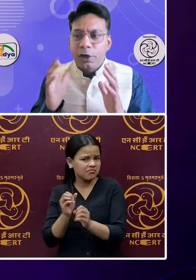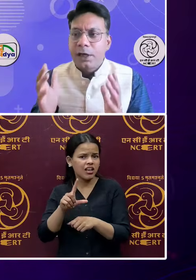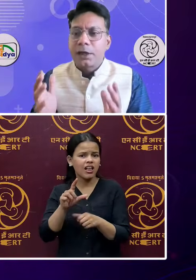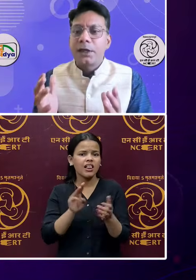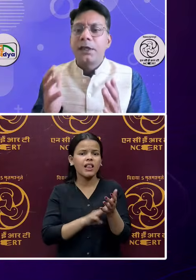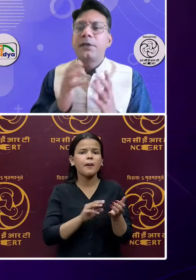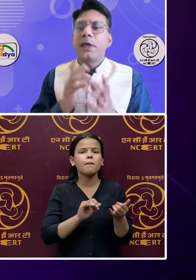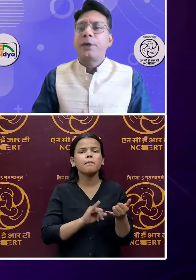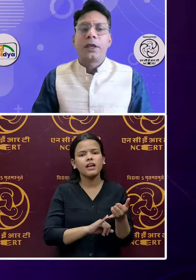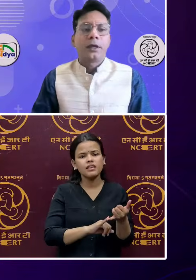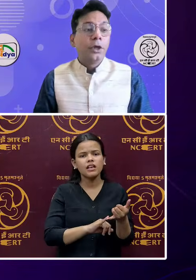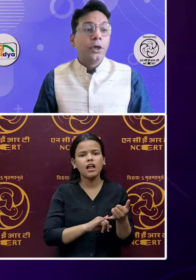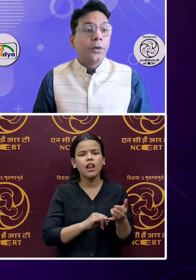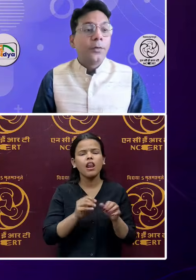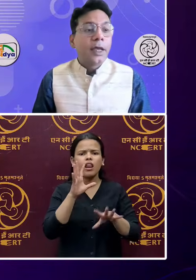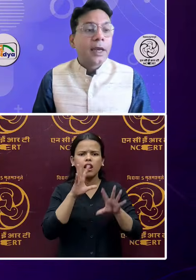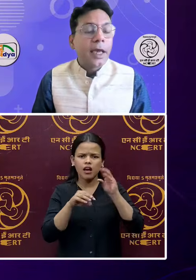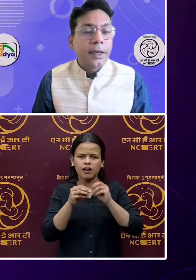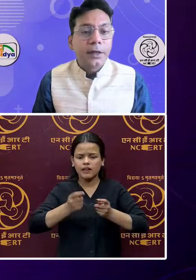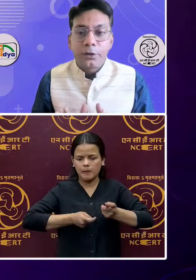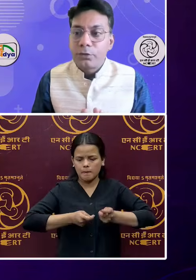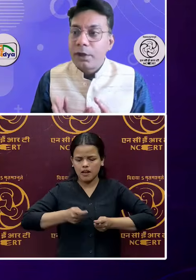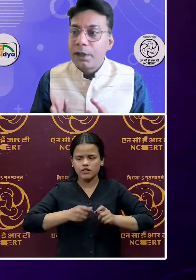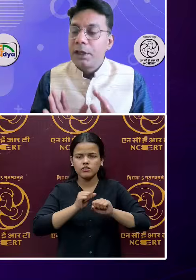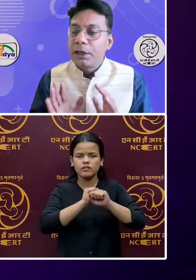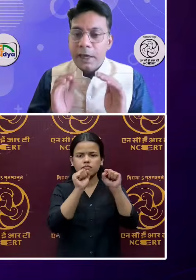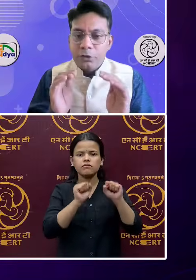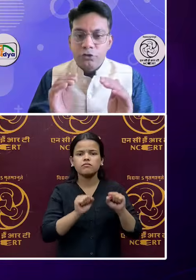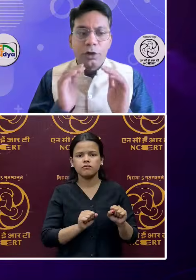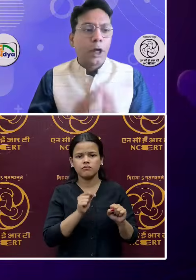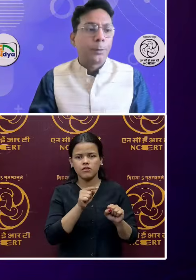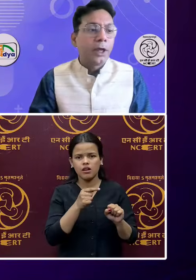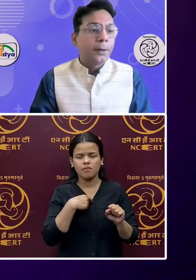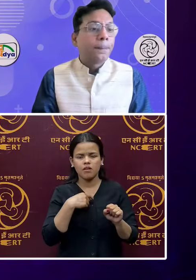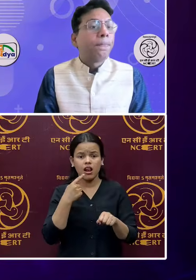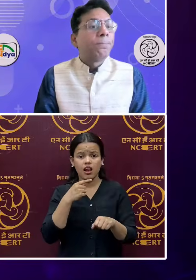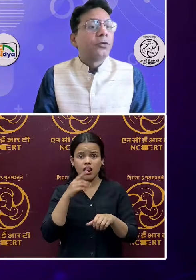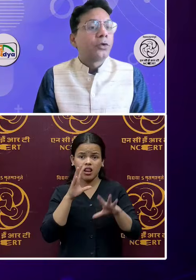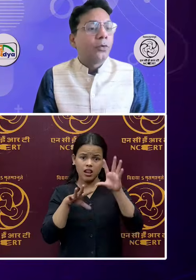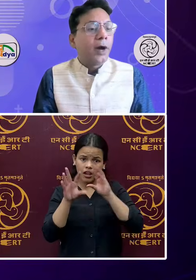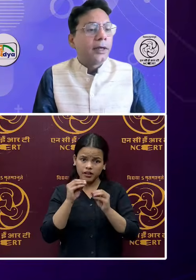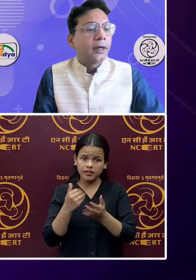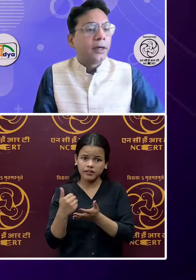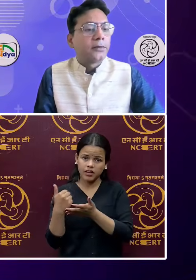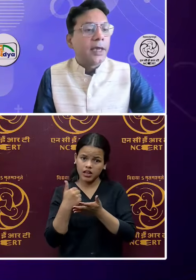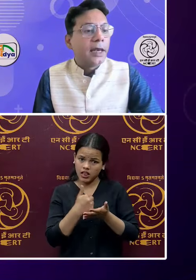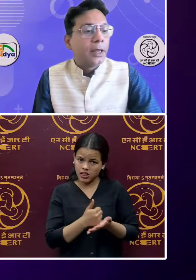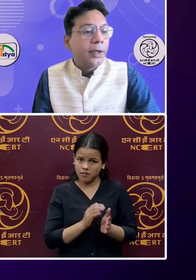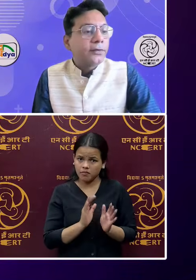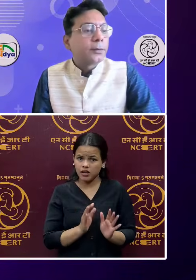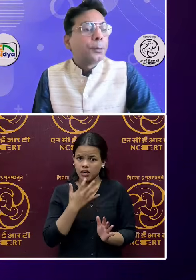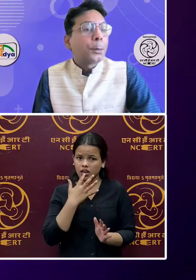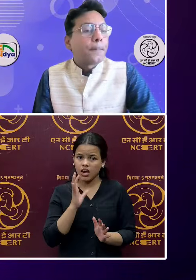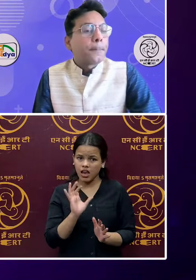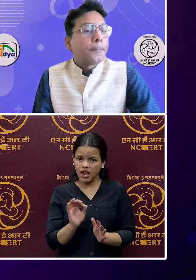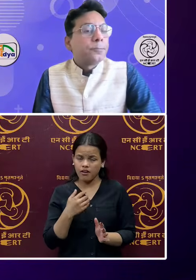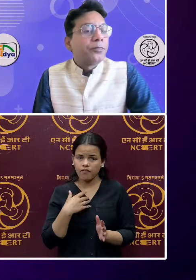actually learning is happening, where learning is actually happening. So what is